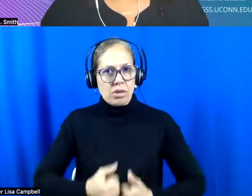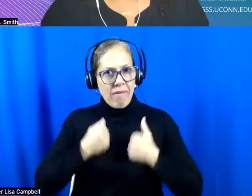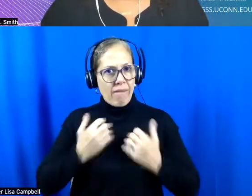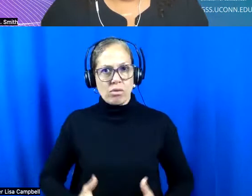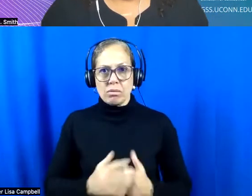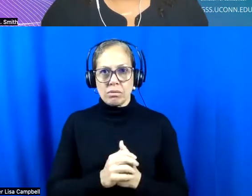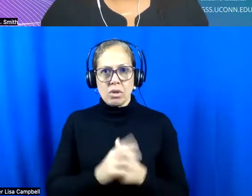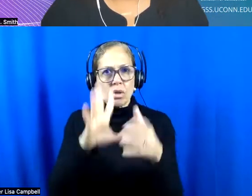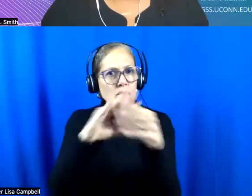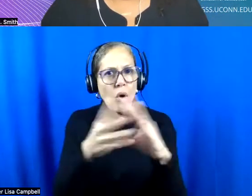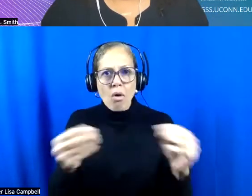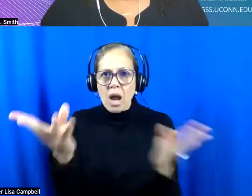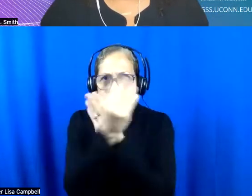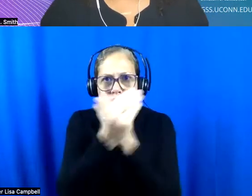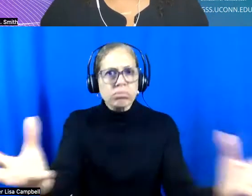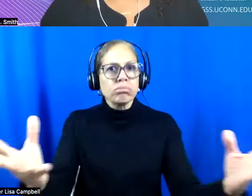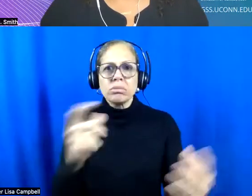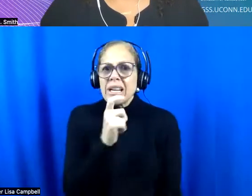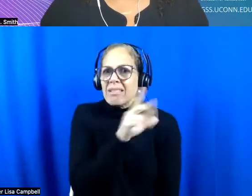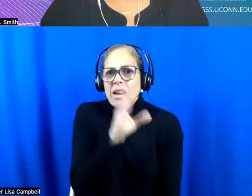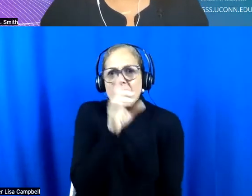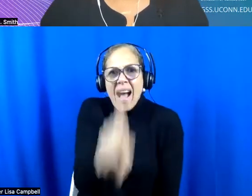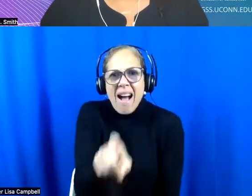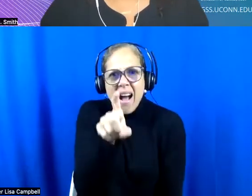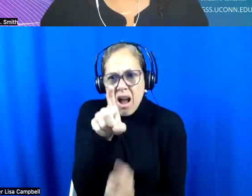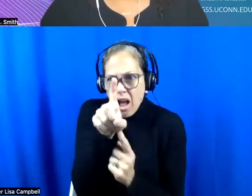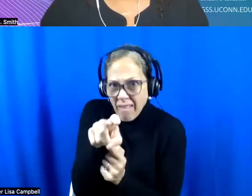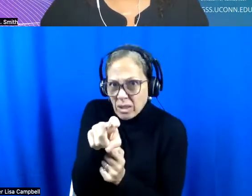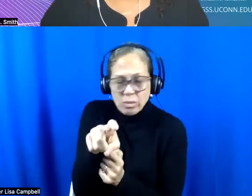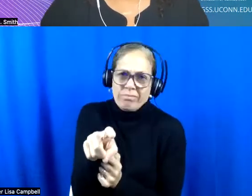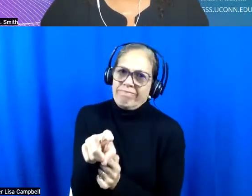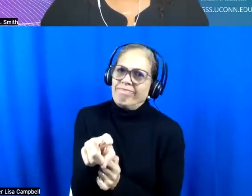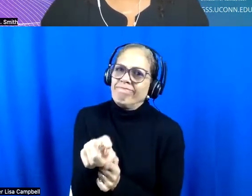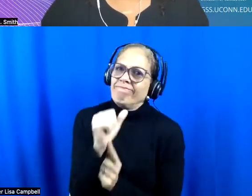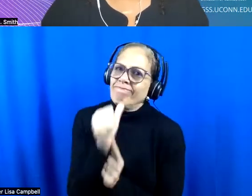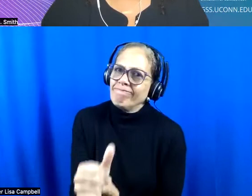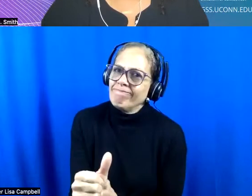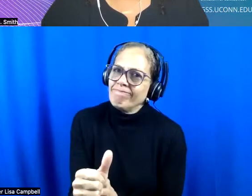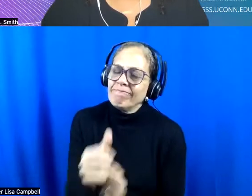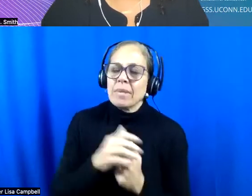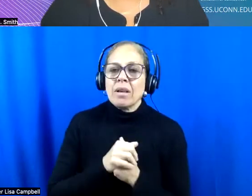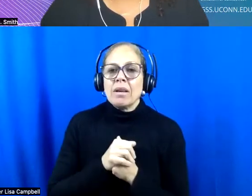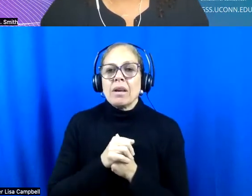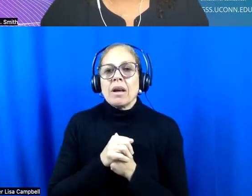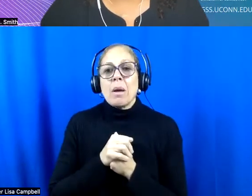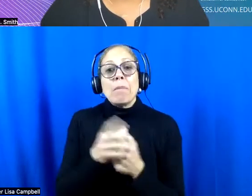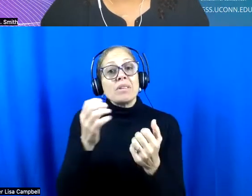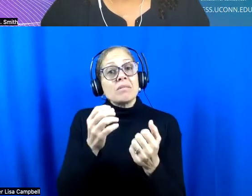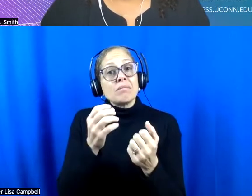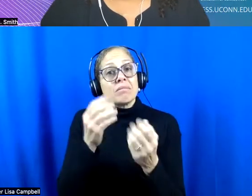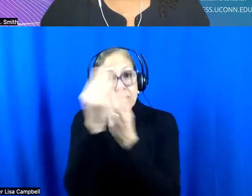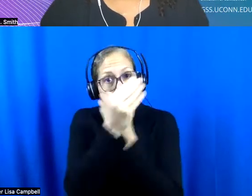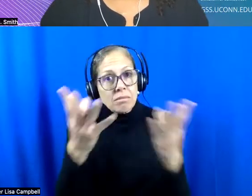survival story. That's okay. If you decide to, be sure that you're sharing that for the right